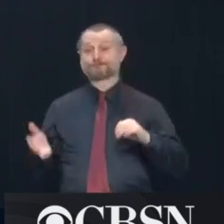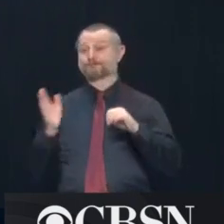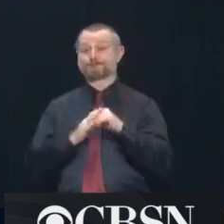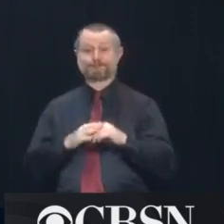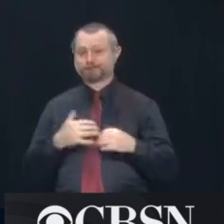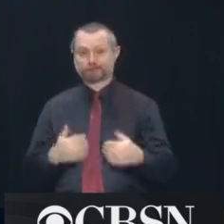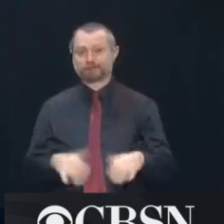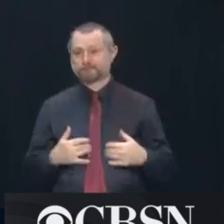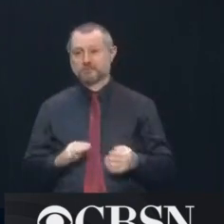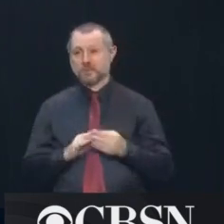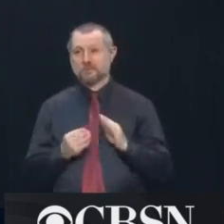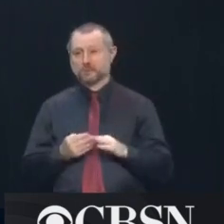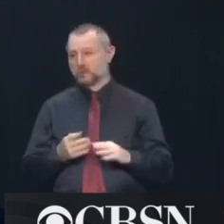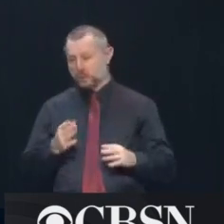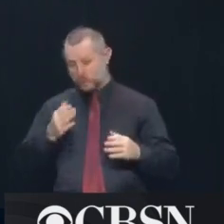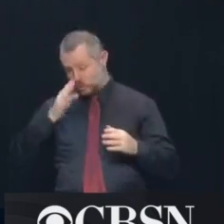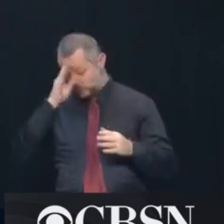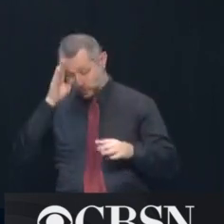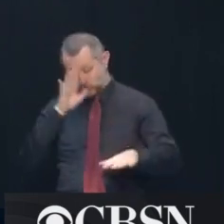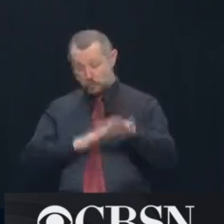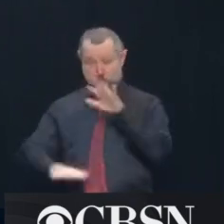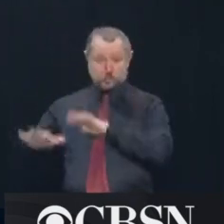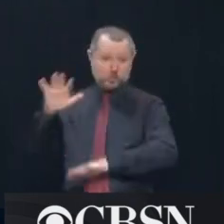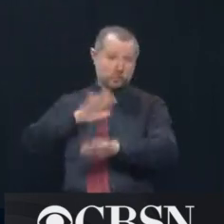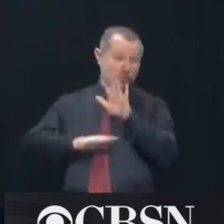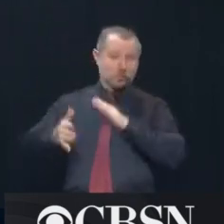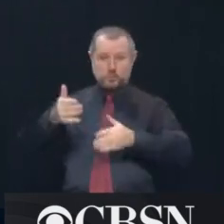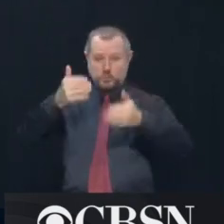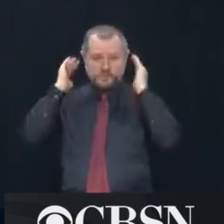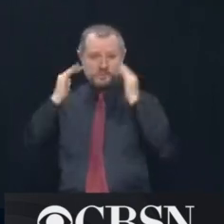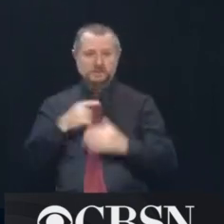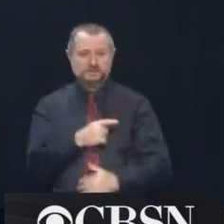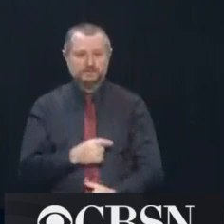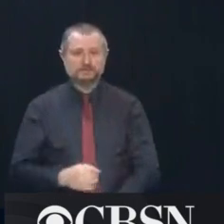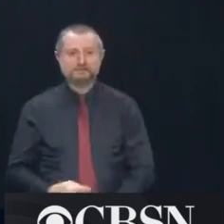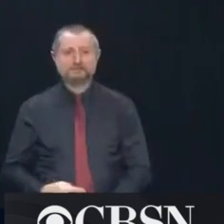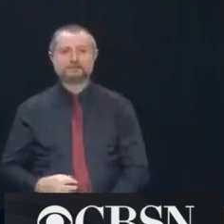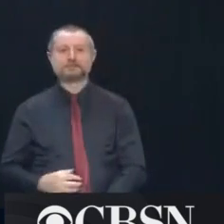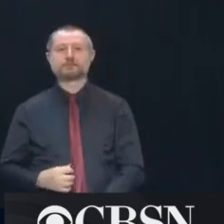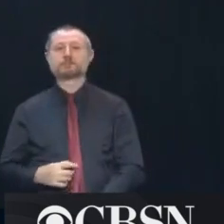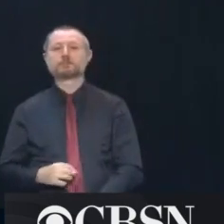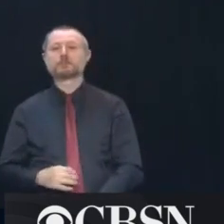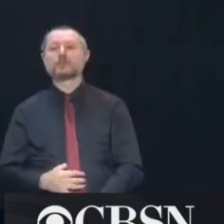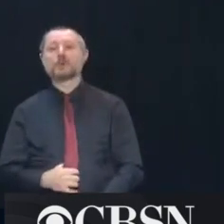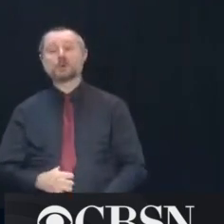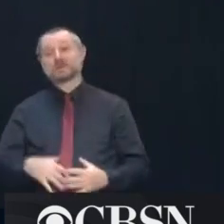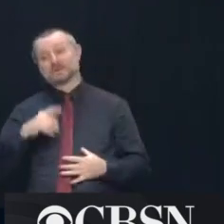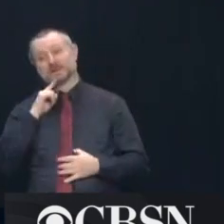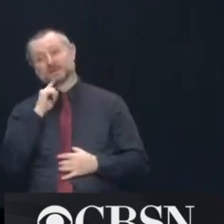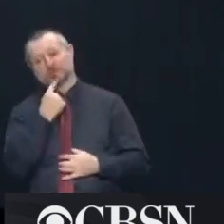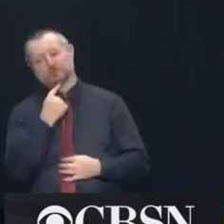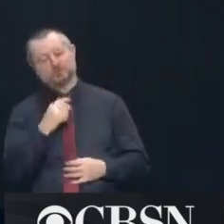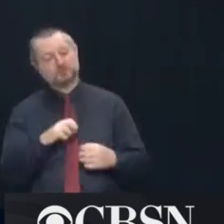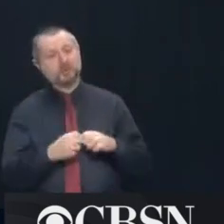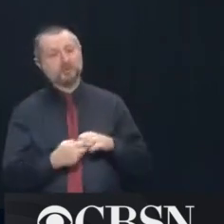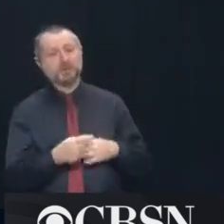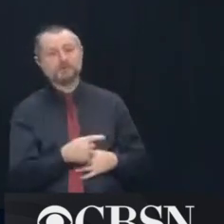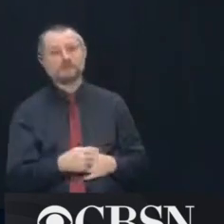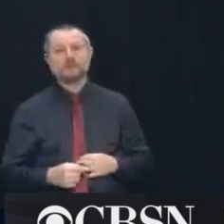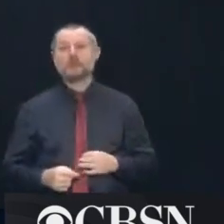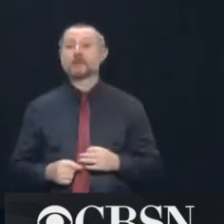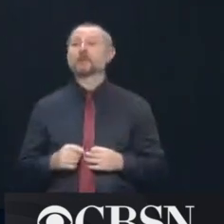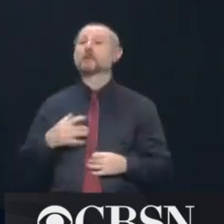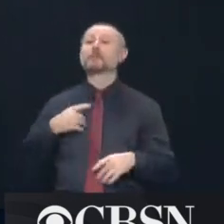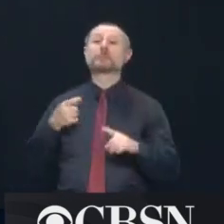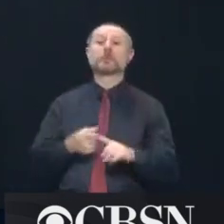it overwhelmed the hospitals in Staten Island. So it's a serious situation. So bottom line,